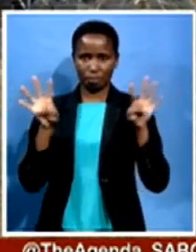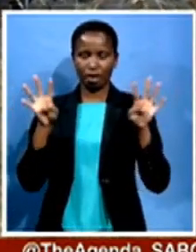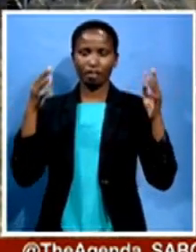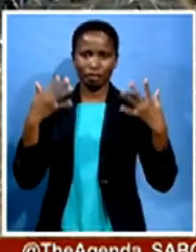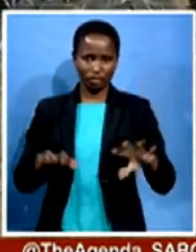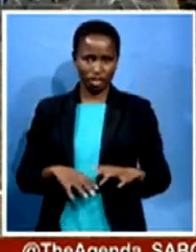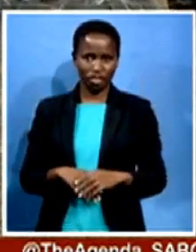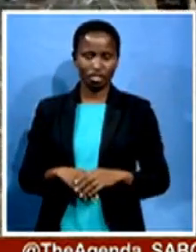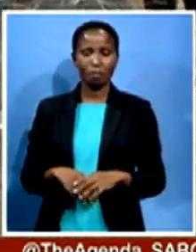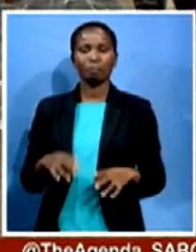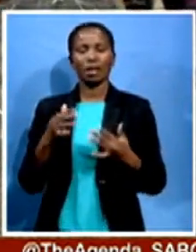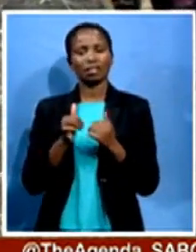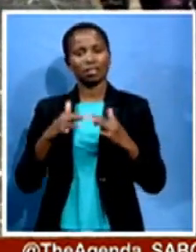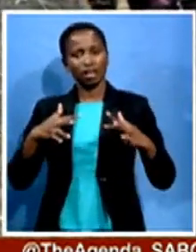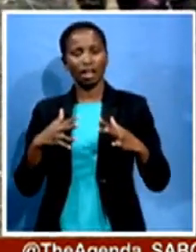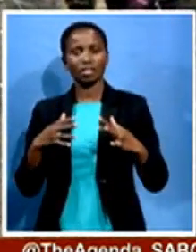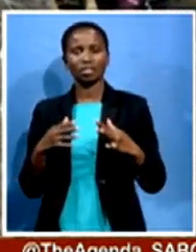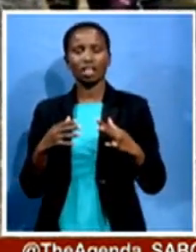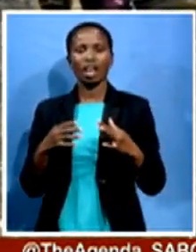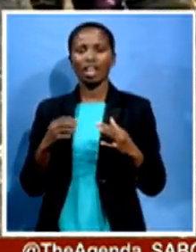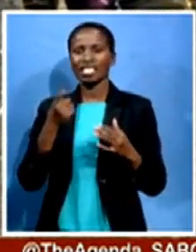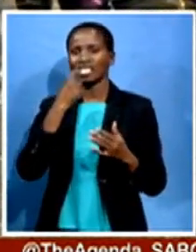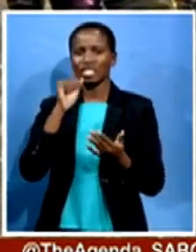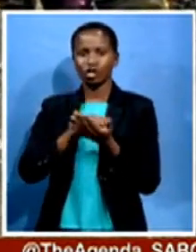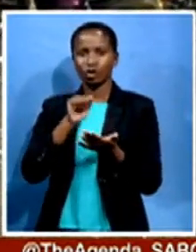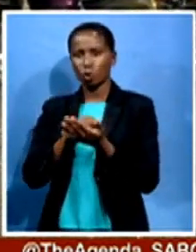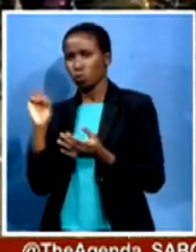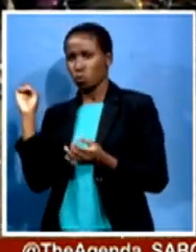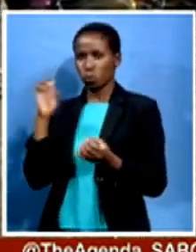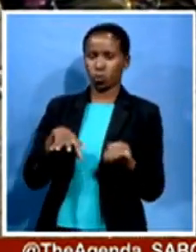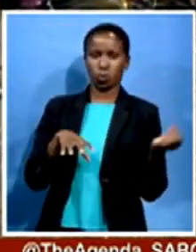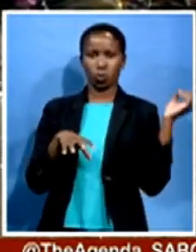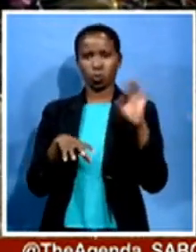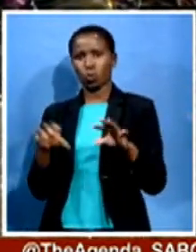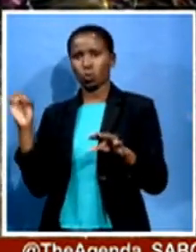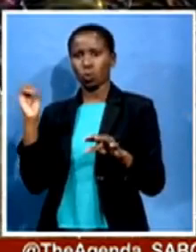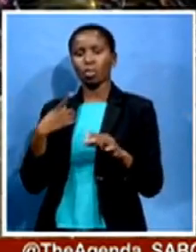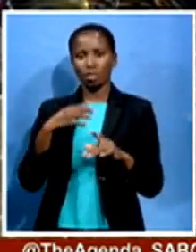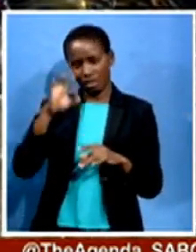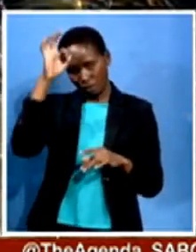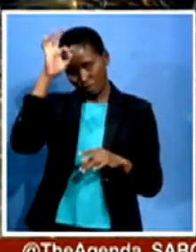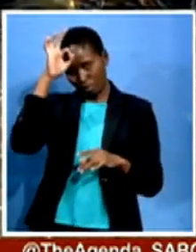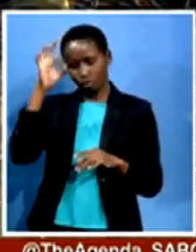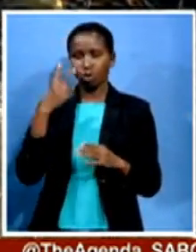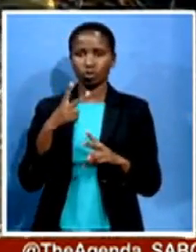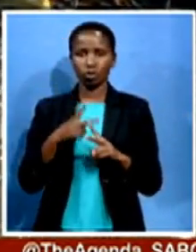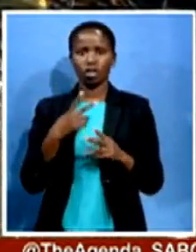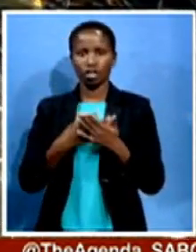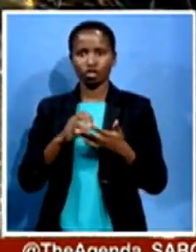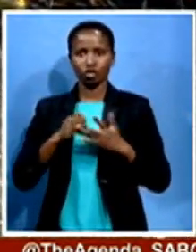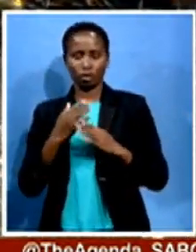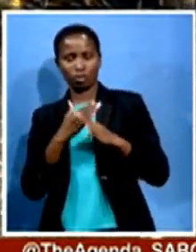the police, and then the police has to use stun grenade to actually disperse the crowd. Now they're getting closer again. And we don't know at this point